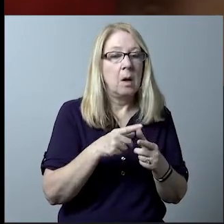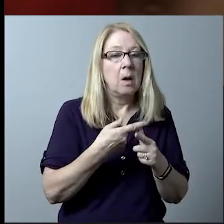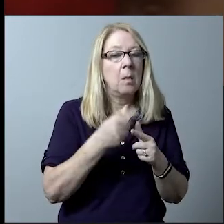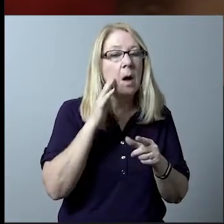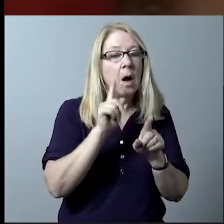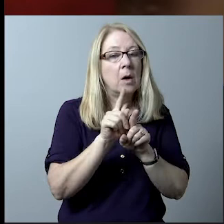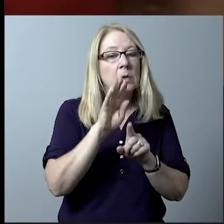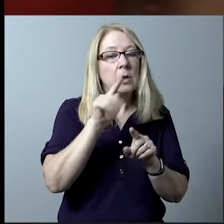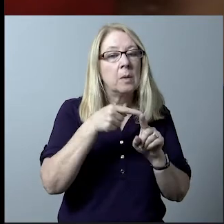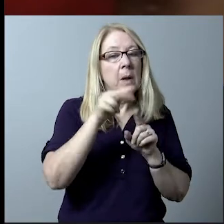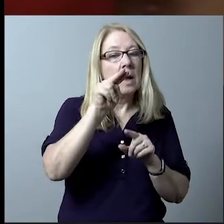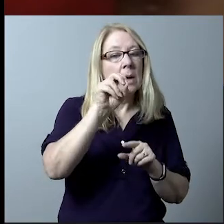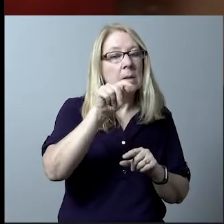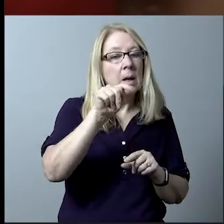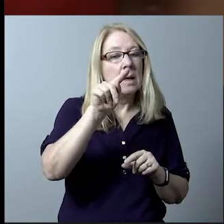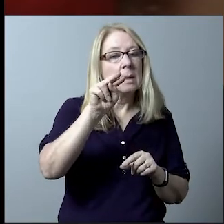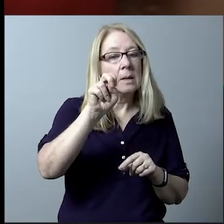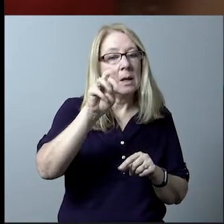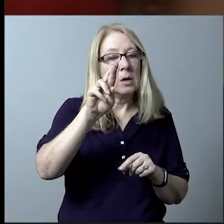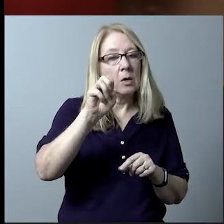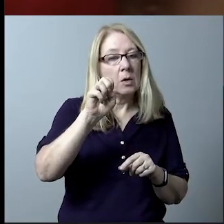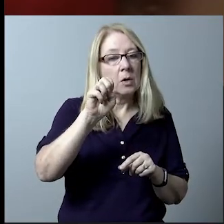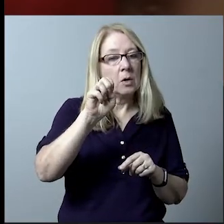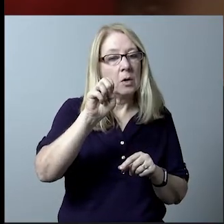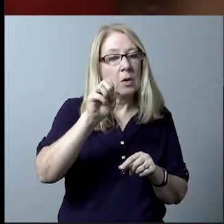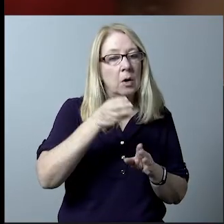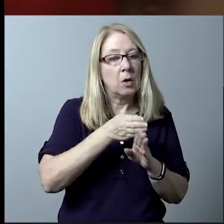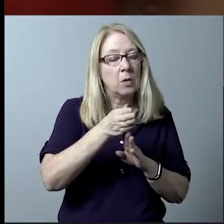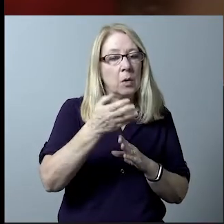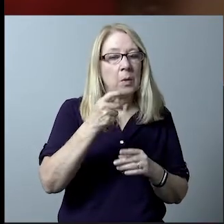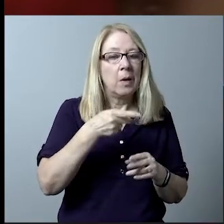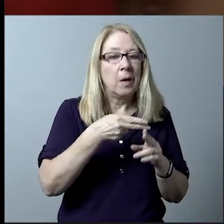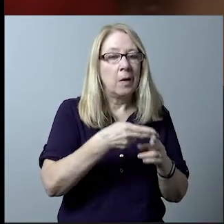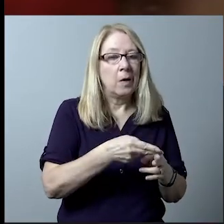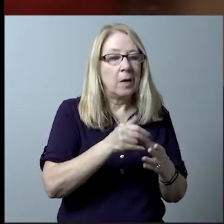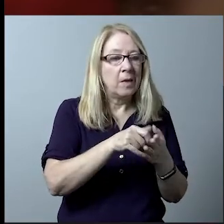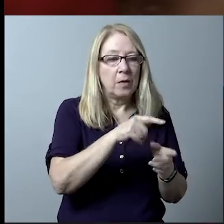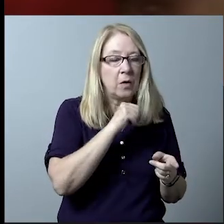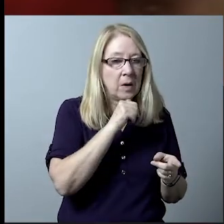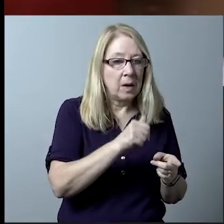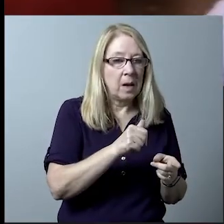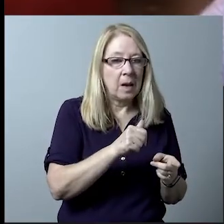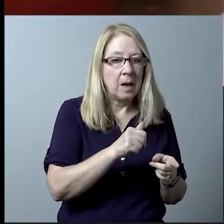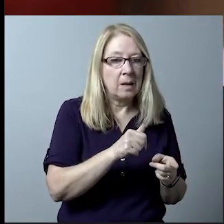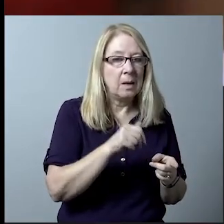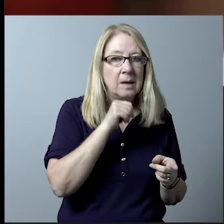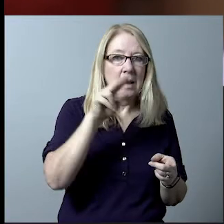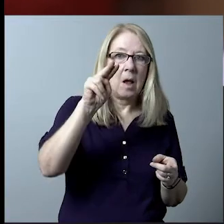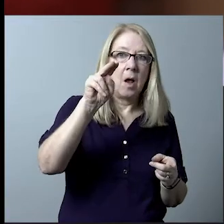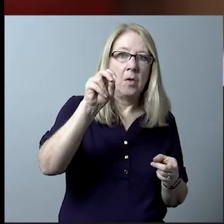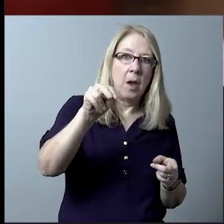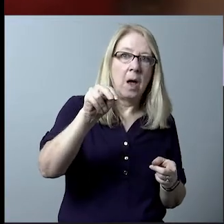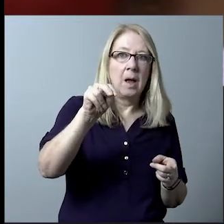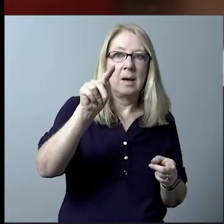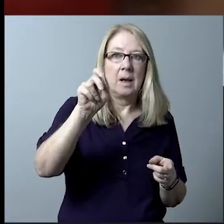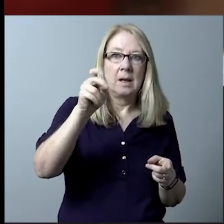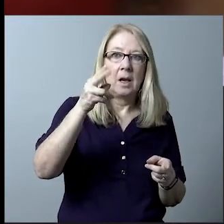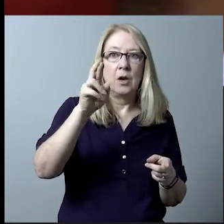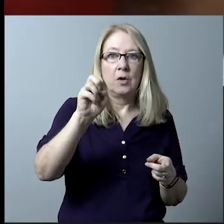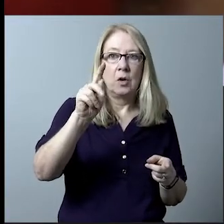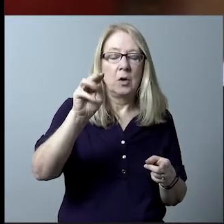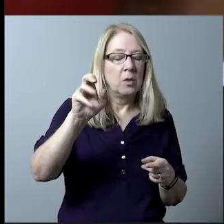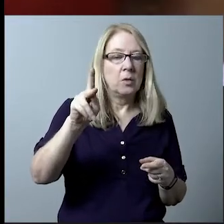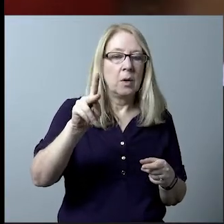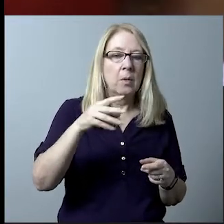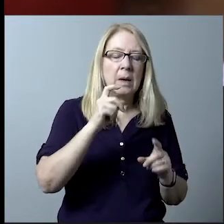We're also going to talk about the non-tenure track faculty committee. We don't want to call them by something that they're not, as